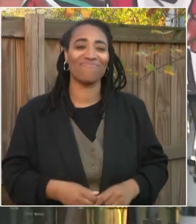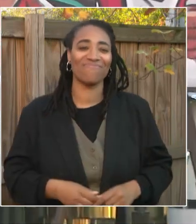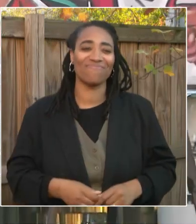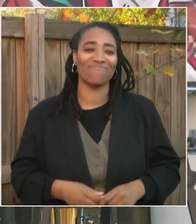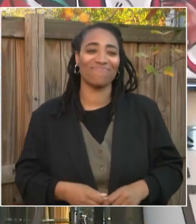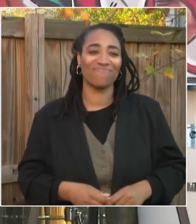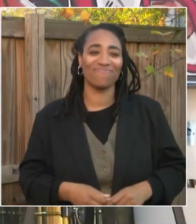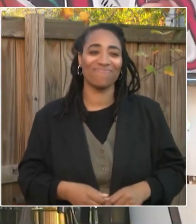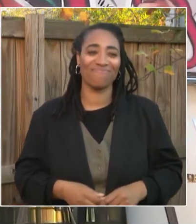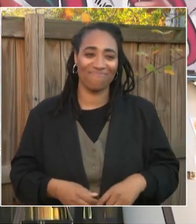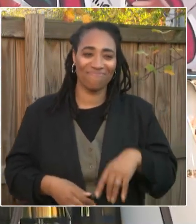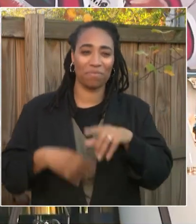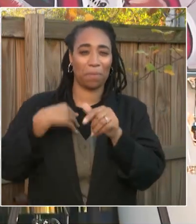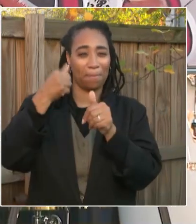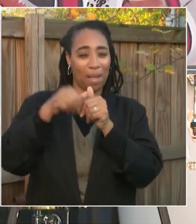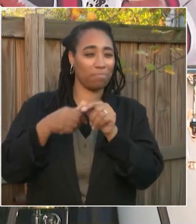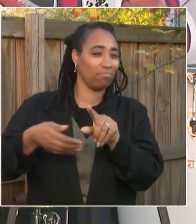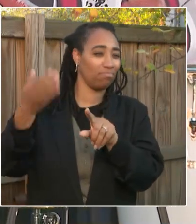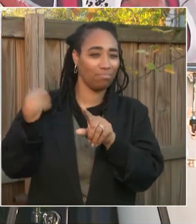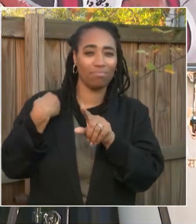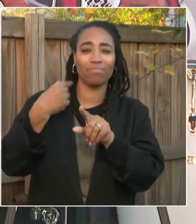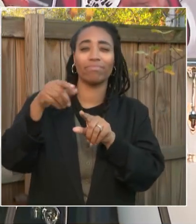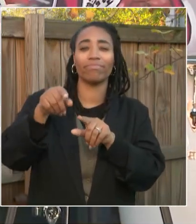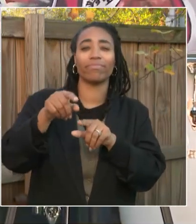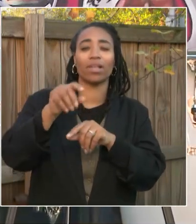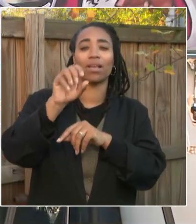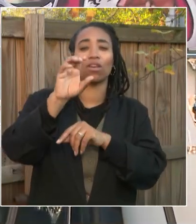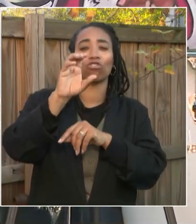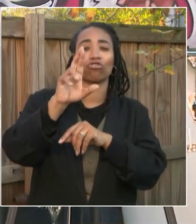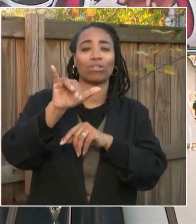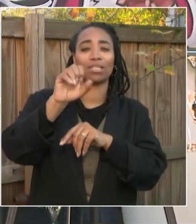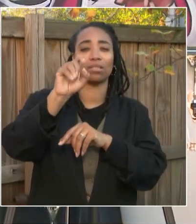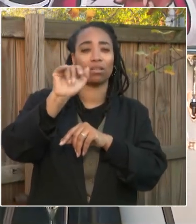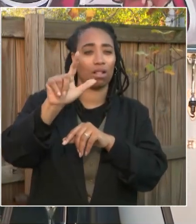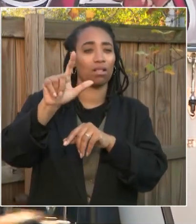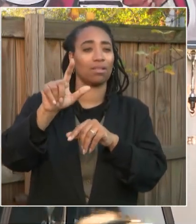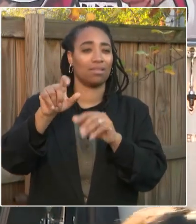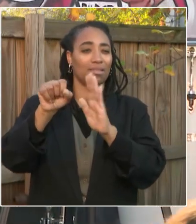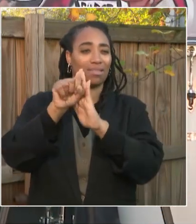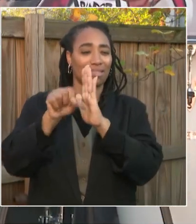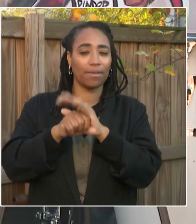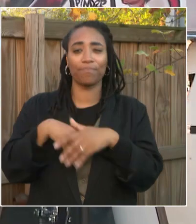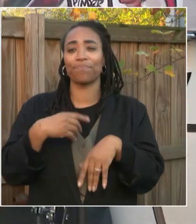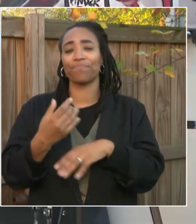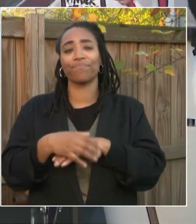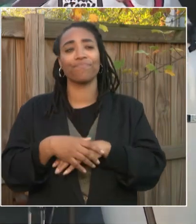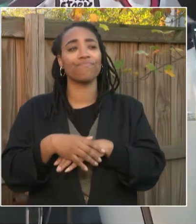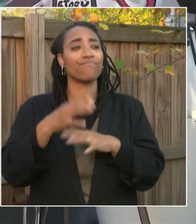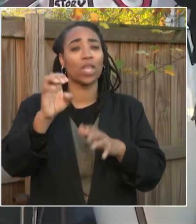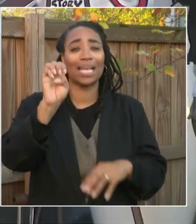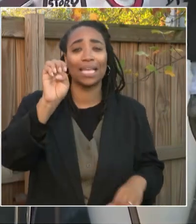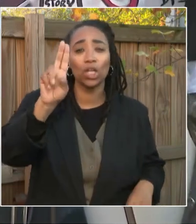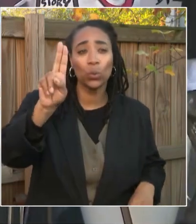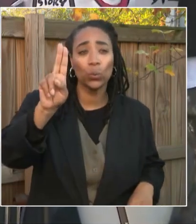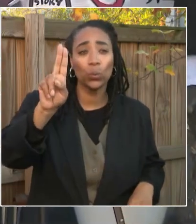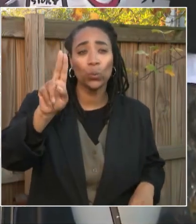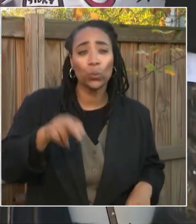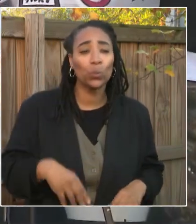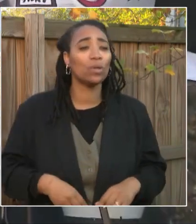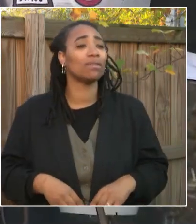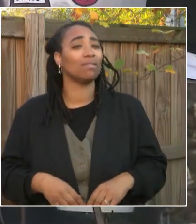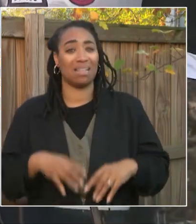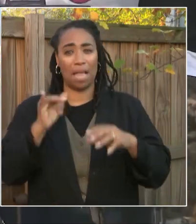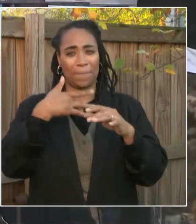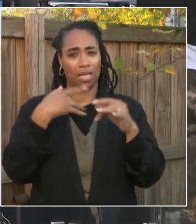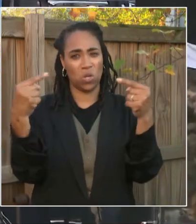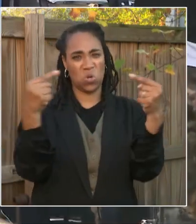EU on separate stages. EU played first, cranked, rocked so hard. They kept playing until even their power was off. They kept